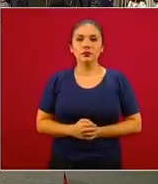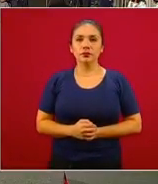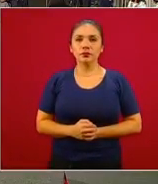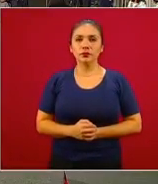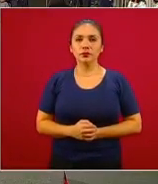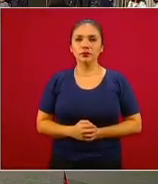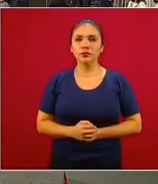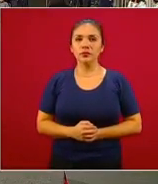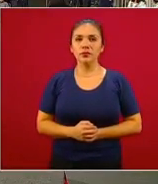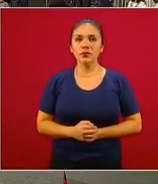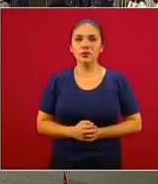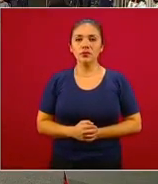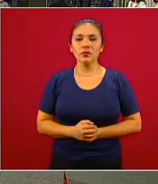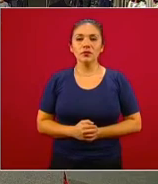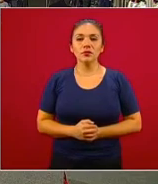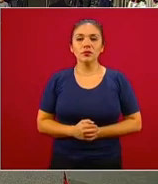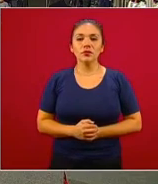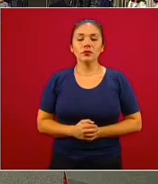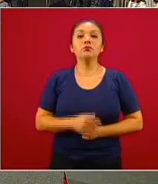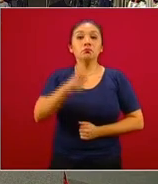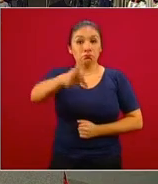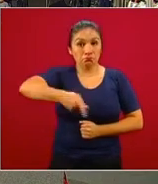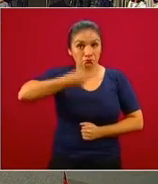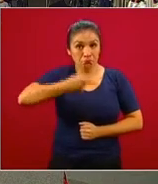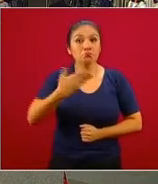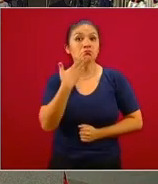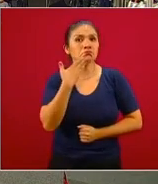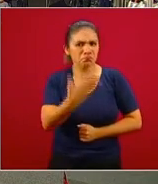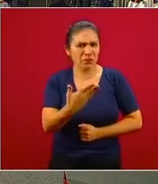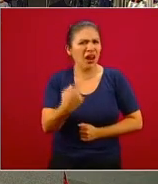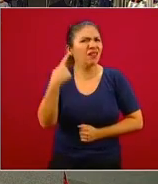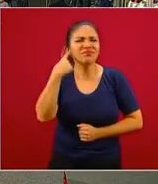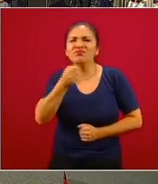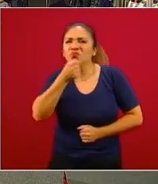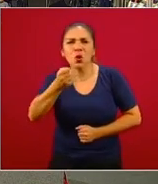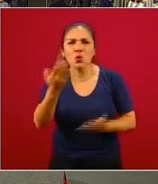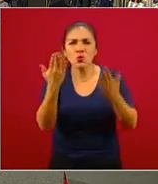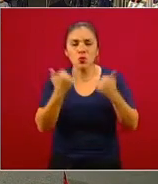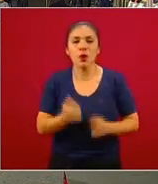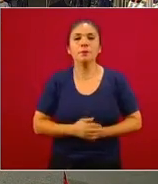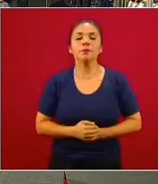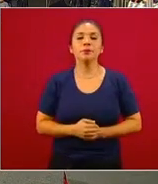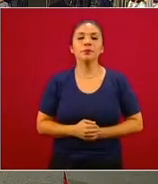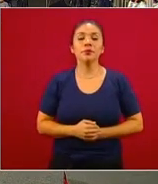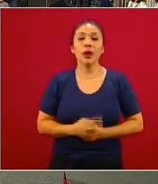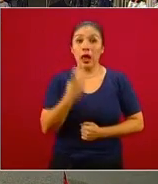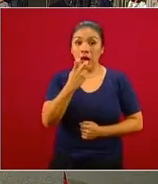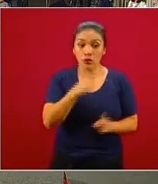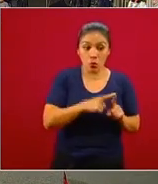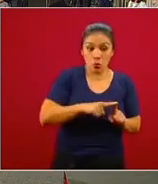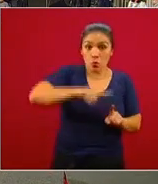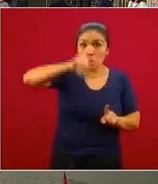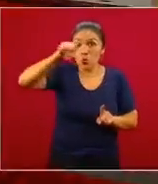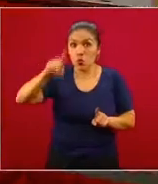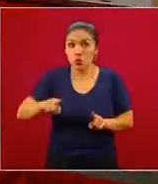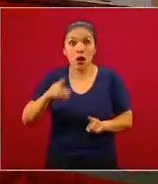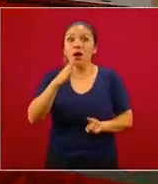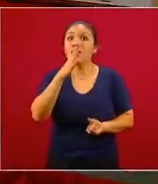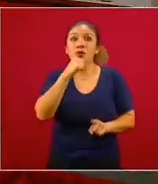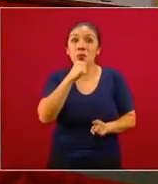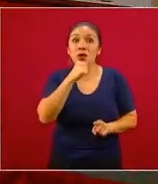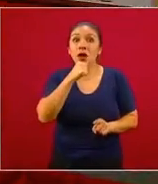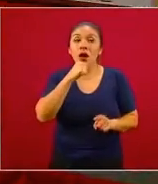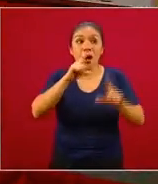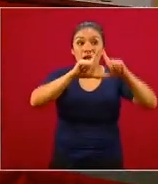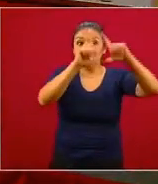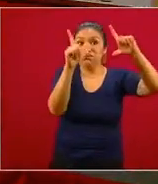Now, if the curve is not una flattened excelente pregunta nationally, what's también. going to happen? That's an La excellent curva question. no se puede The curve cannot be dibujar a drawn nivel on a nacional. national Por eso es que